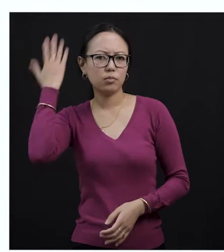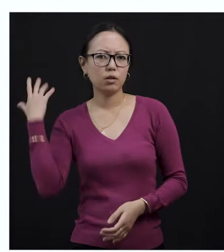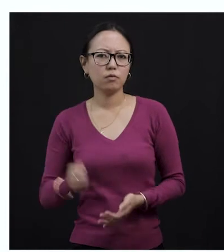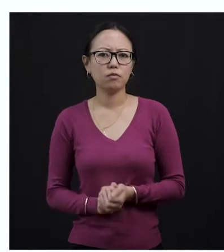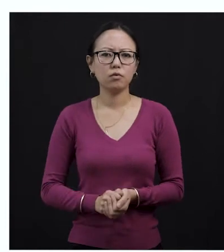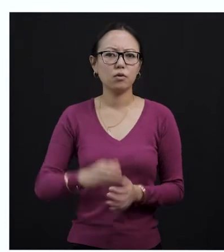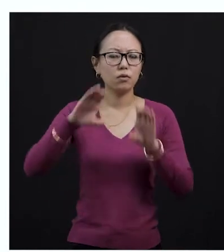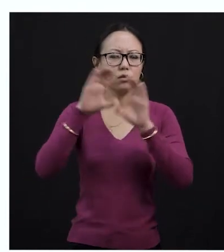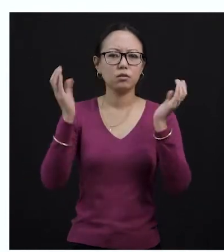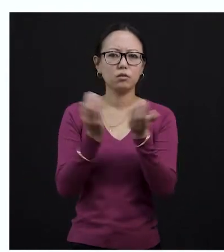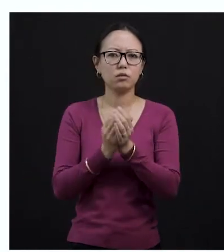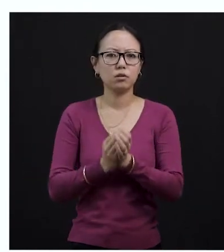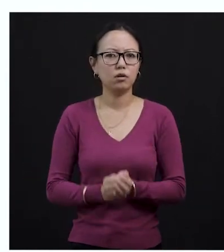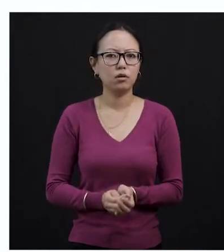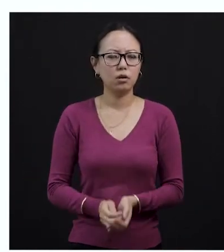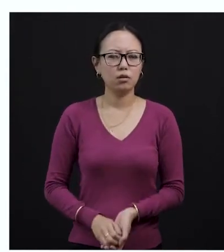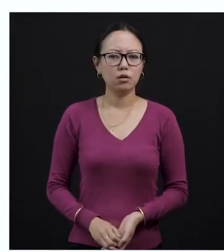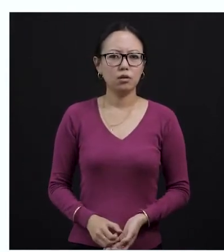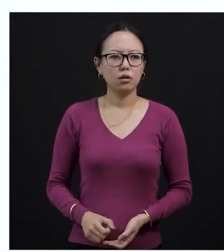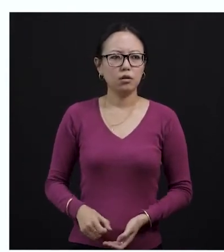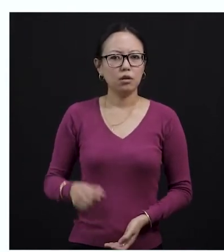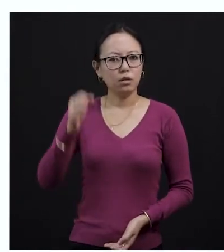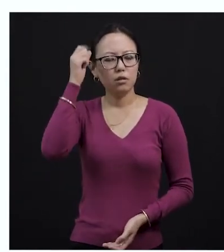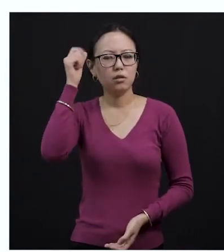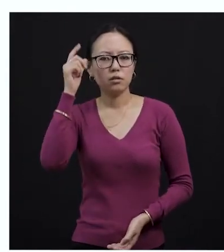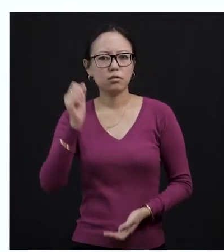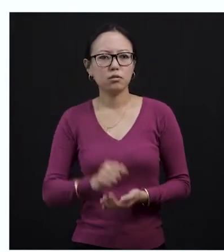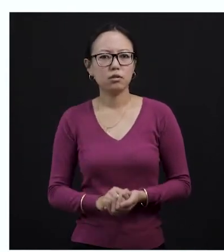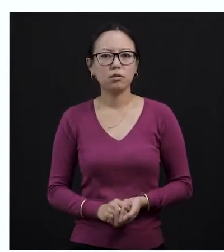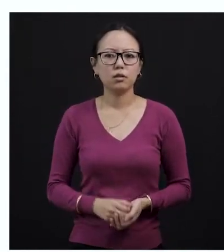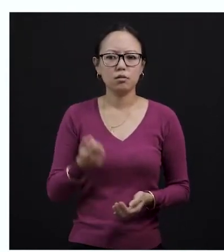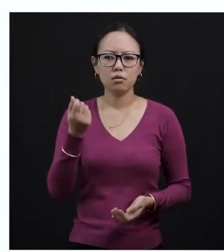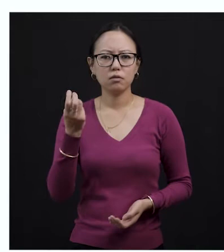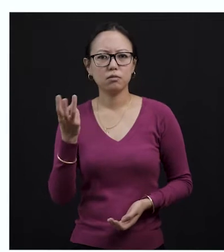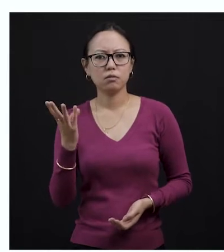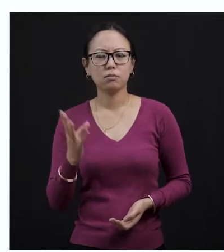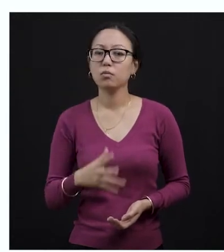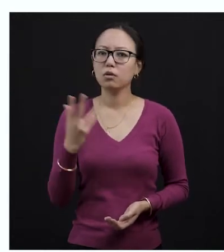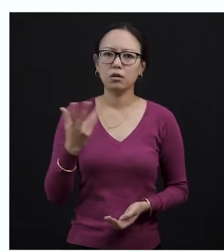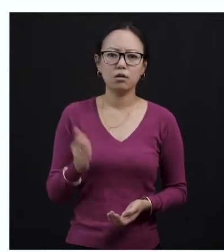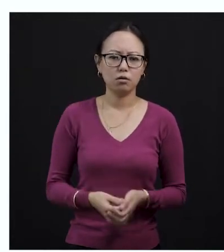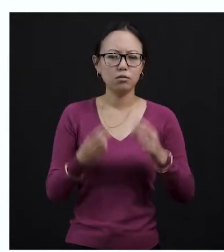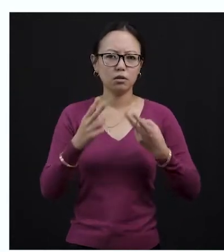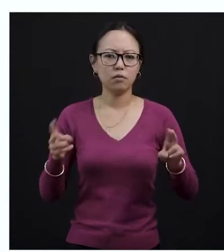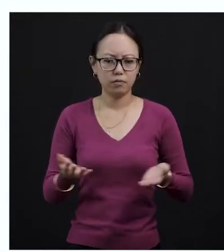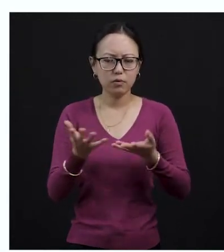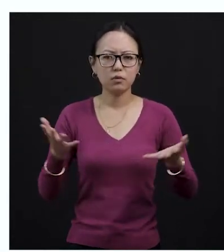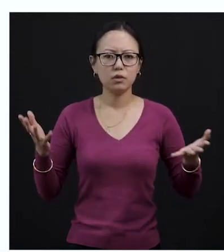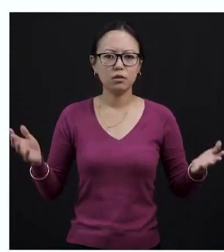all understood how counting is done. Now, we understood how we counted different